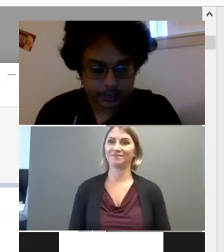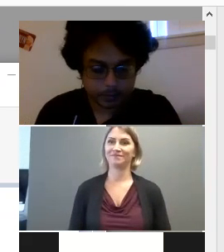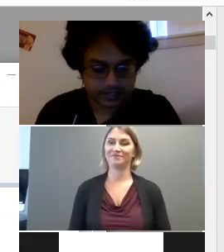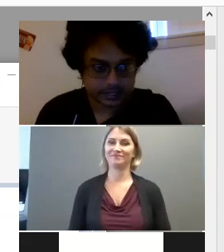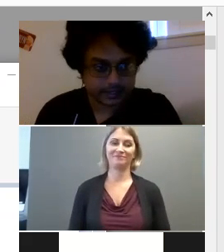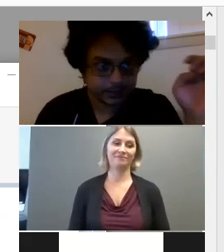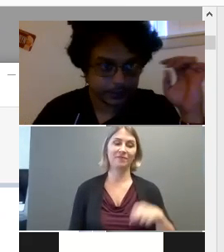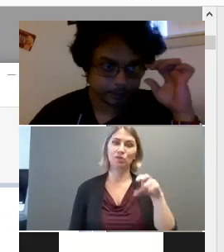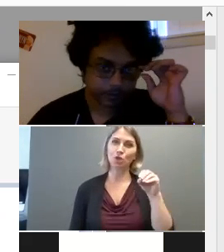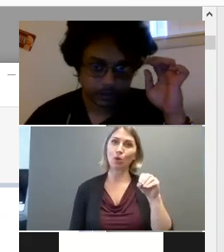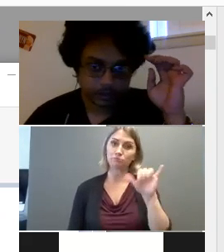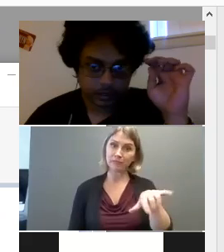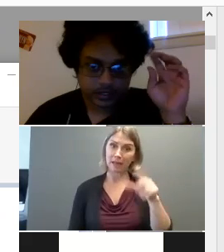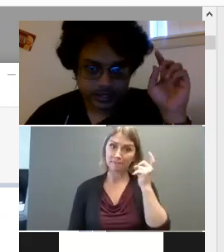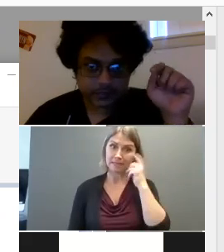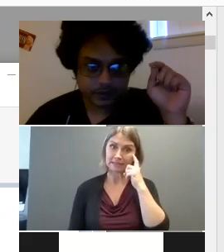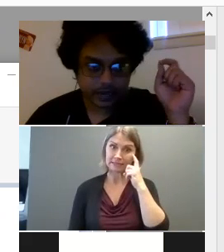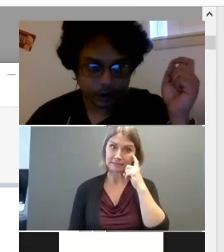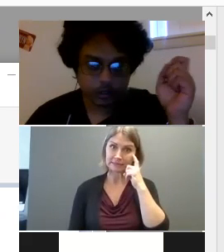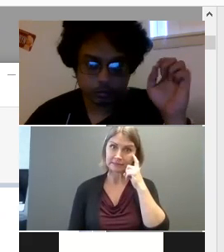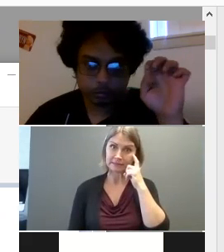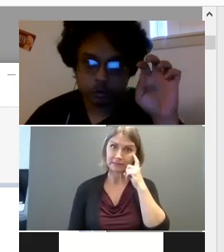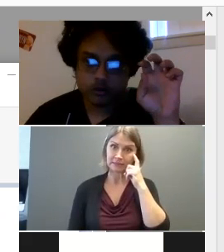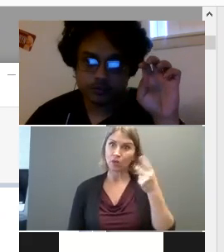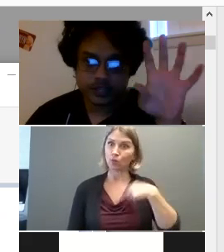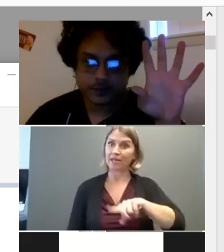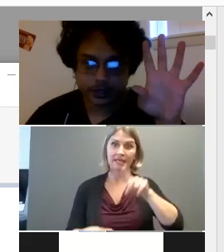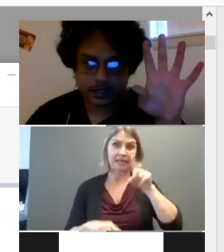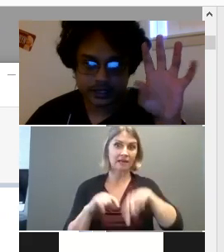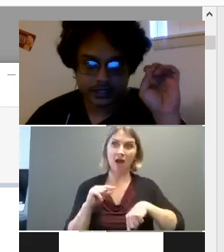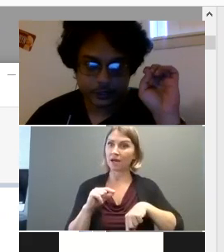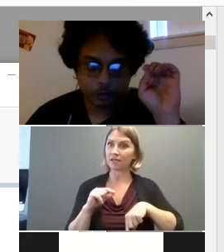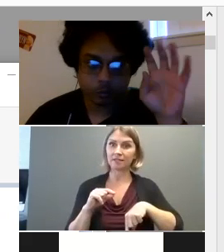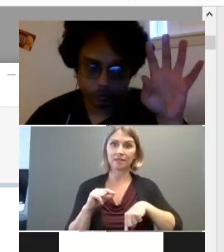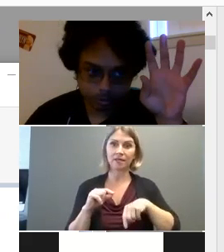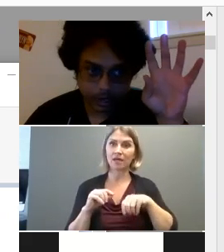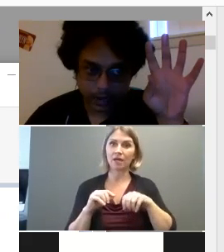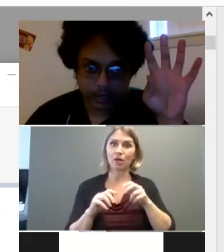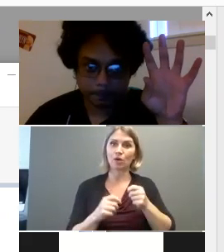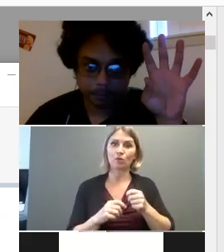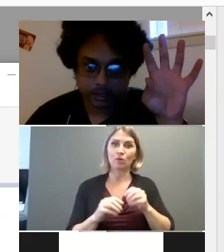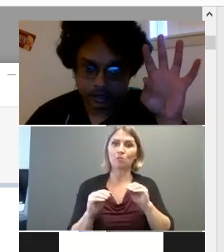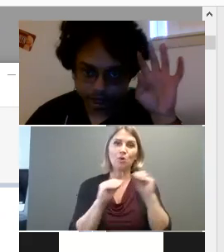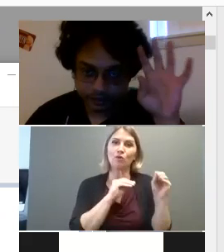So does that make sense? Since we cannot move these vertices into